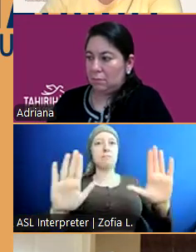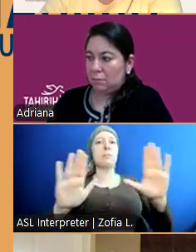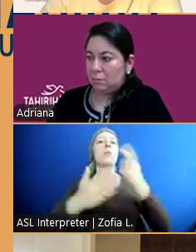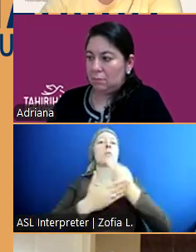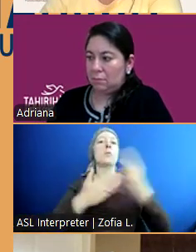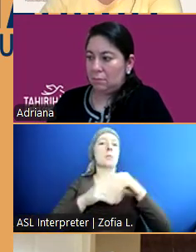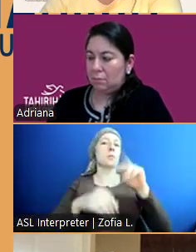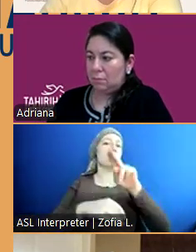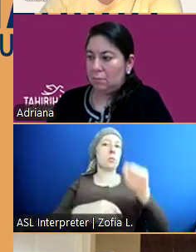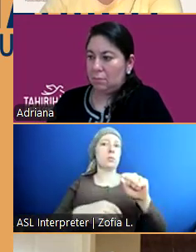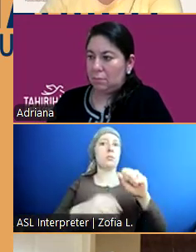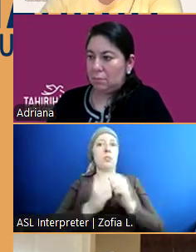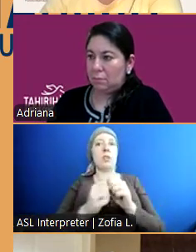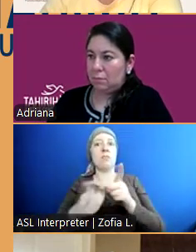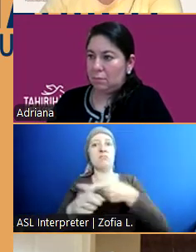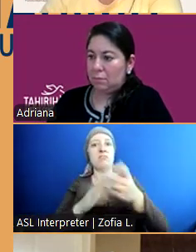this issue.